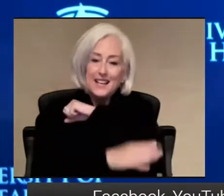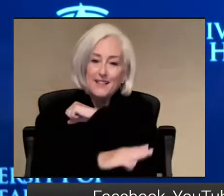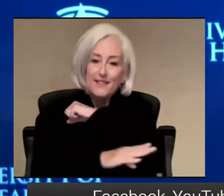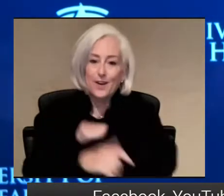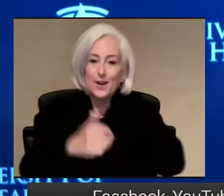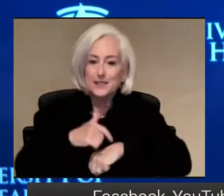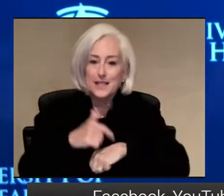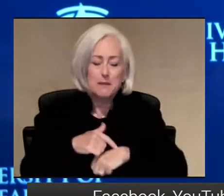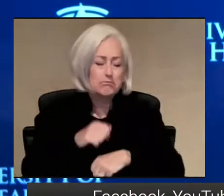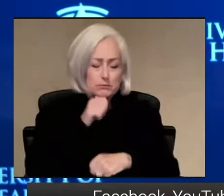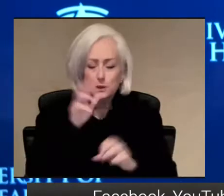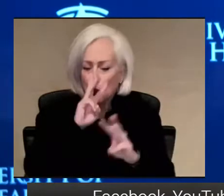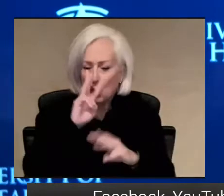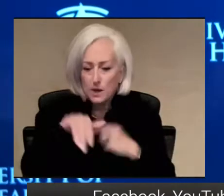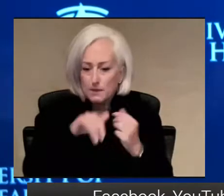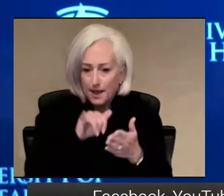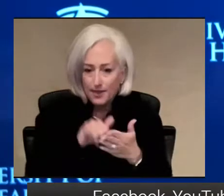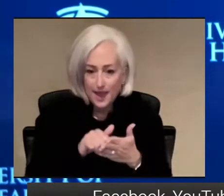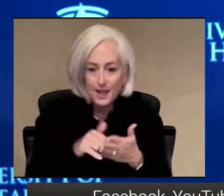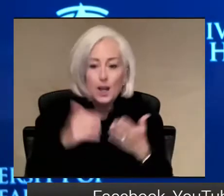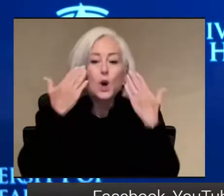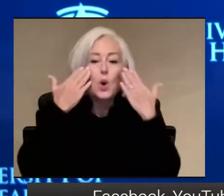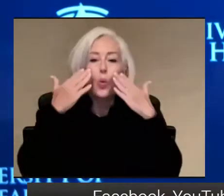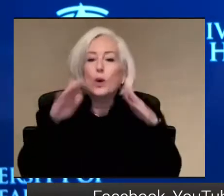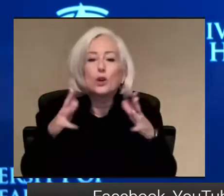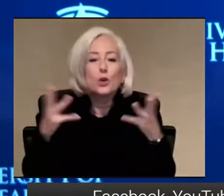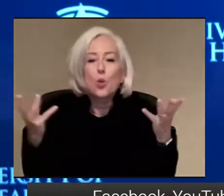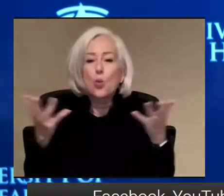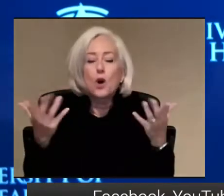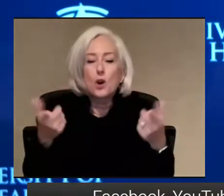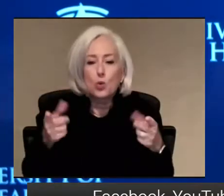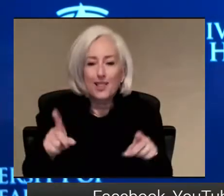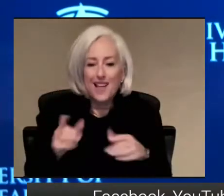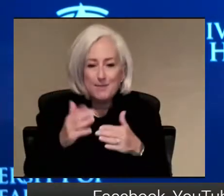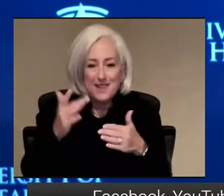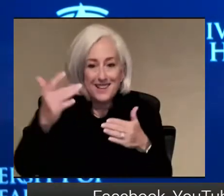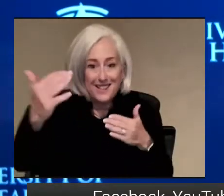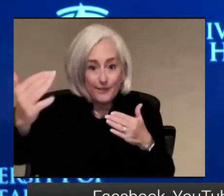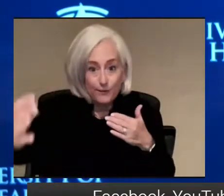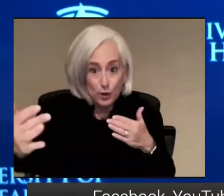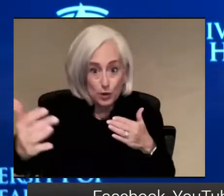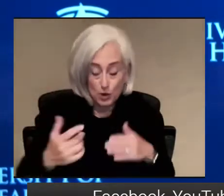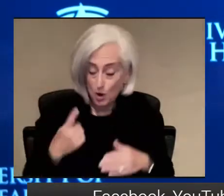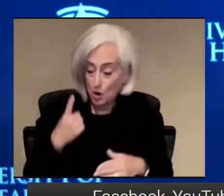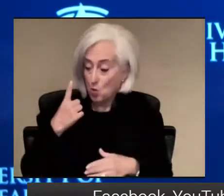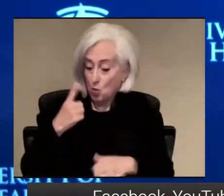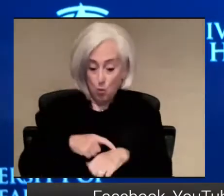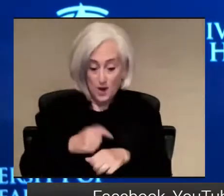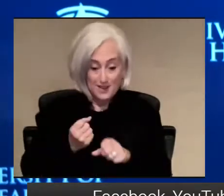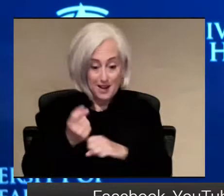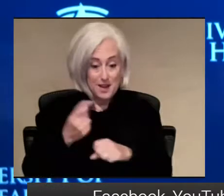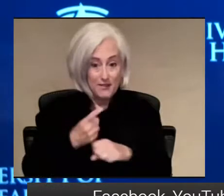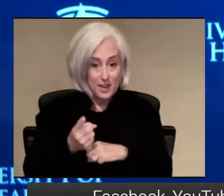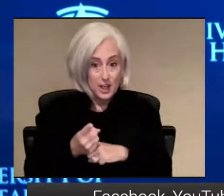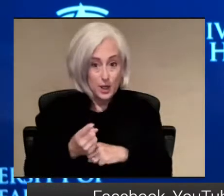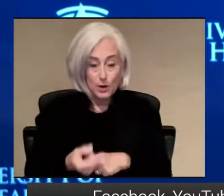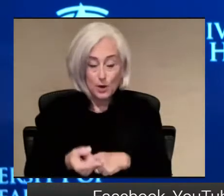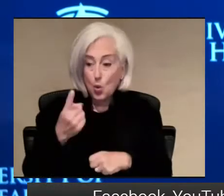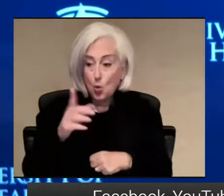to settle out. We don't know where this is going to land. People have asked me all the time, are we going to get one vaccine a year? Is it going to be one booster shot a year? I don't